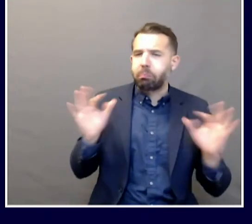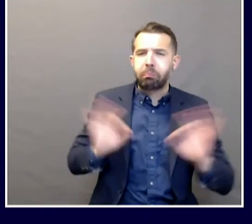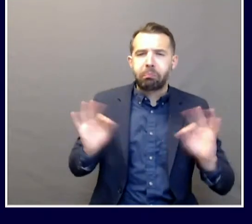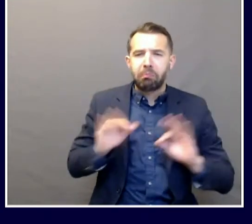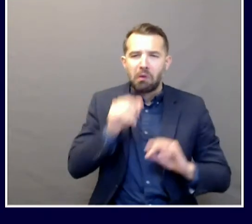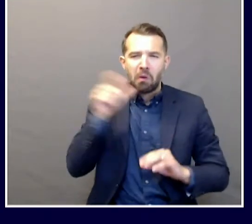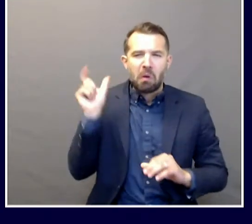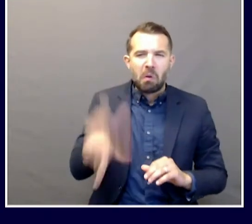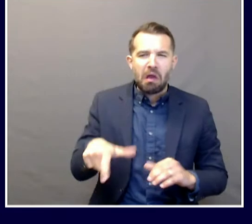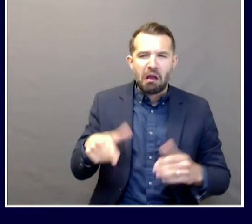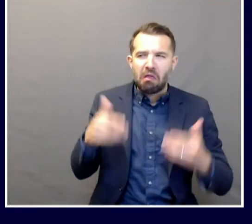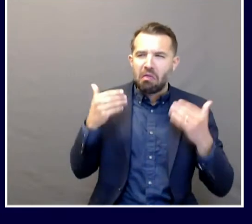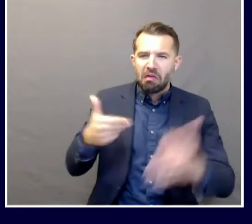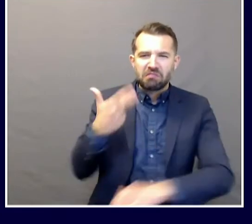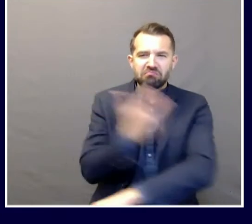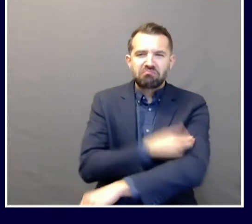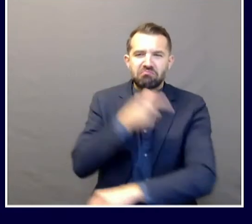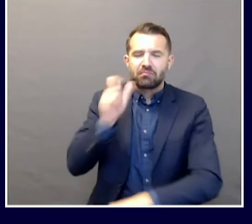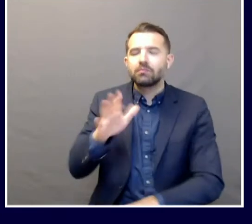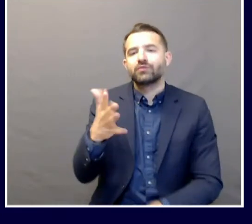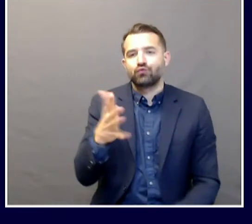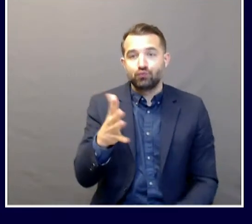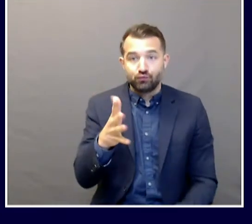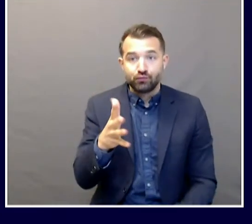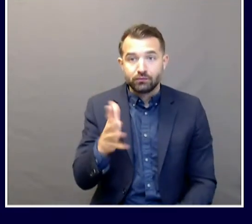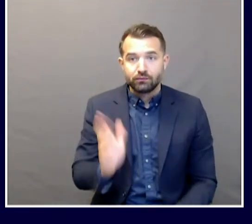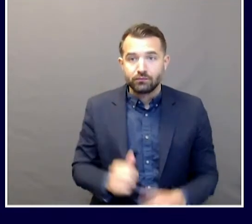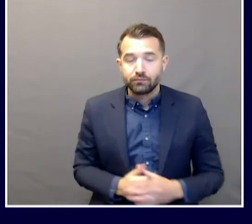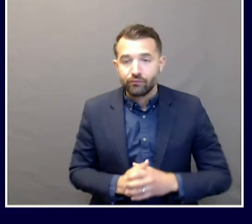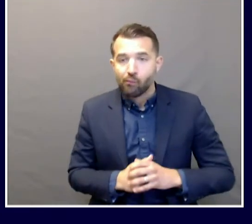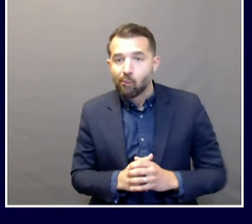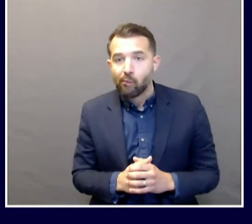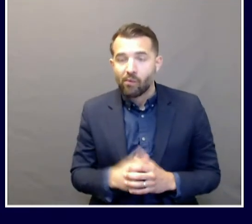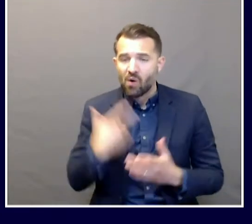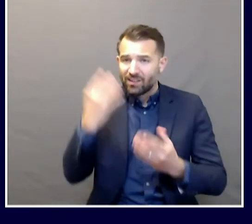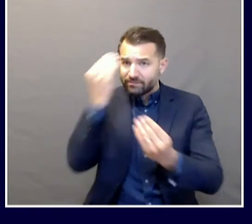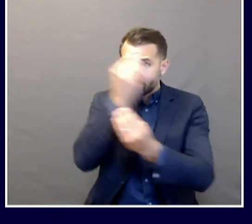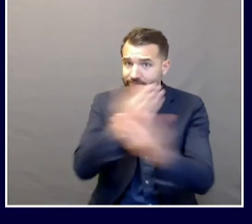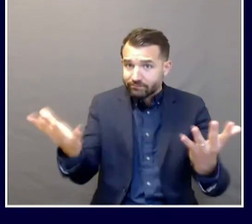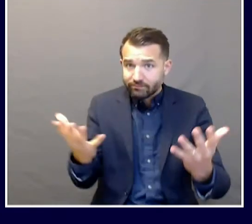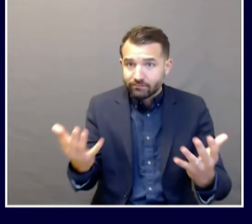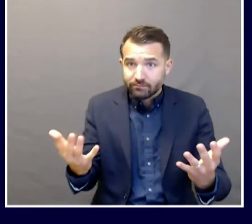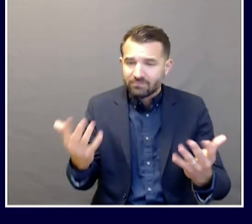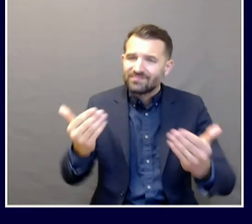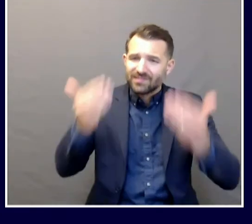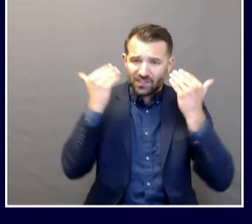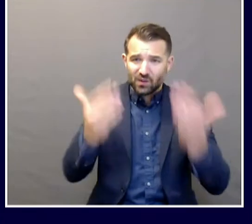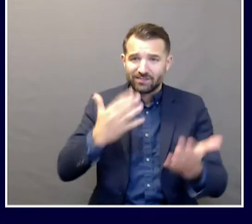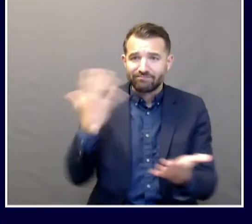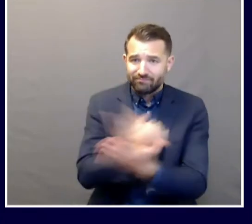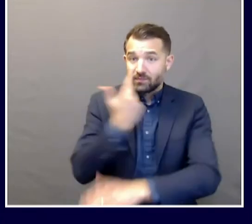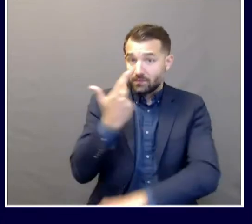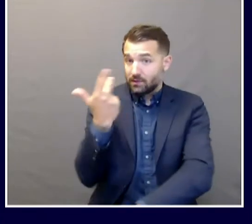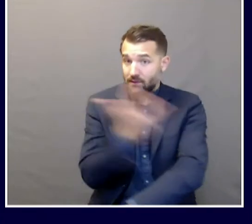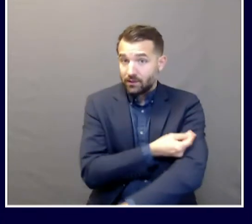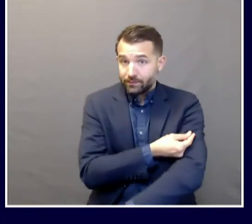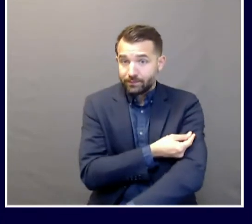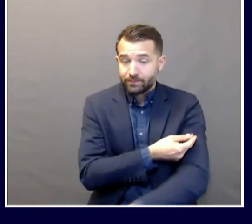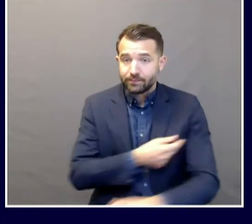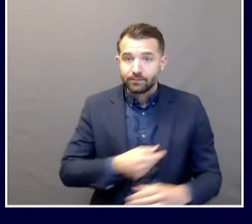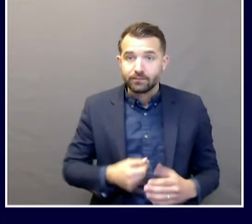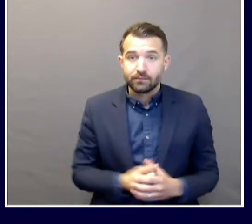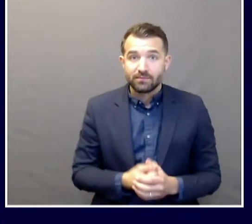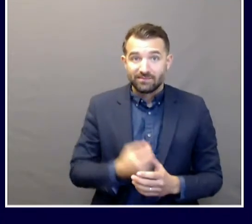young people don't need to be vaccinated. I'm here to tell you today that you should get the shot. As we've talked about, sadly, just in the last